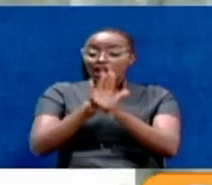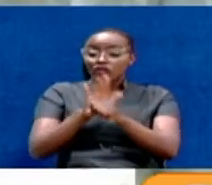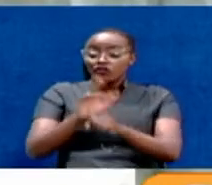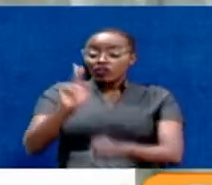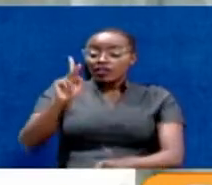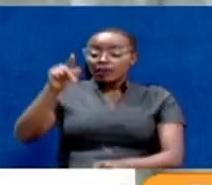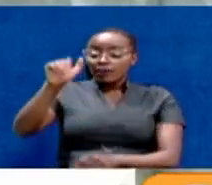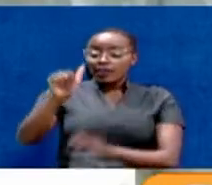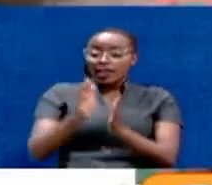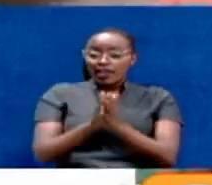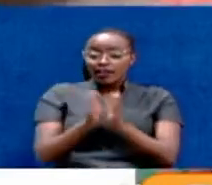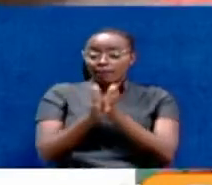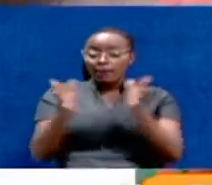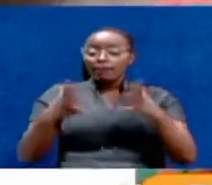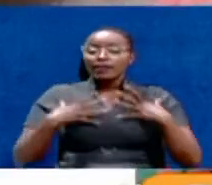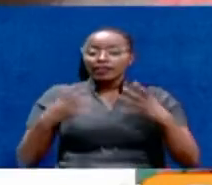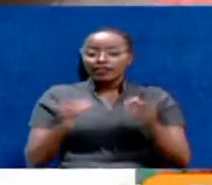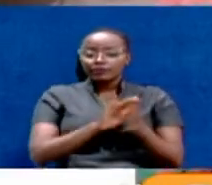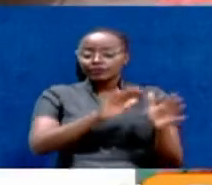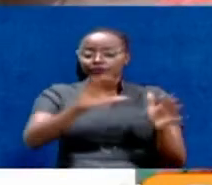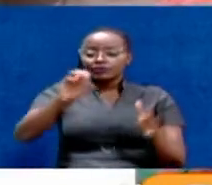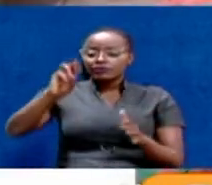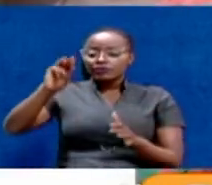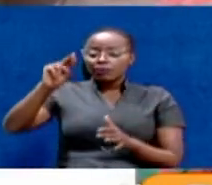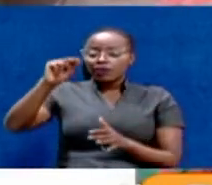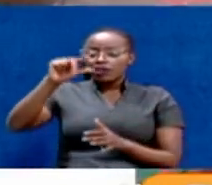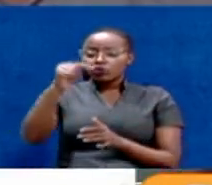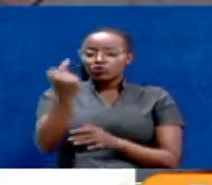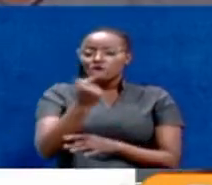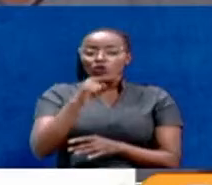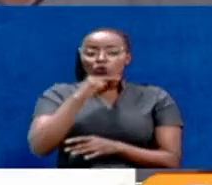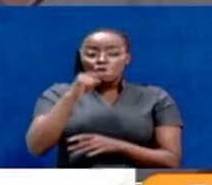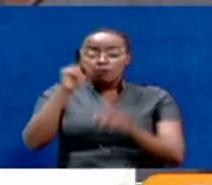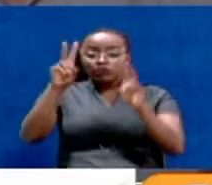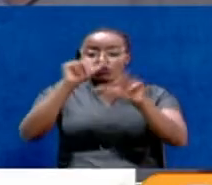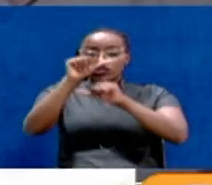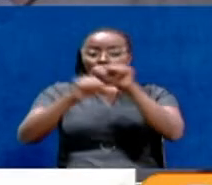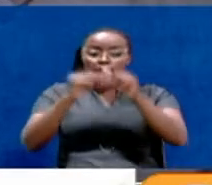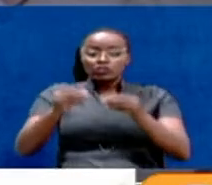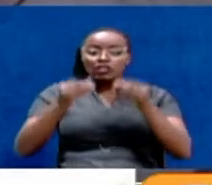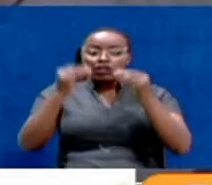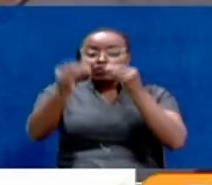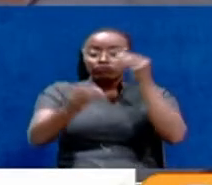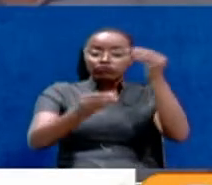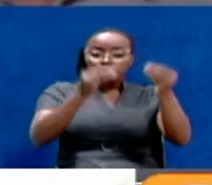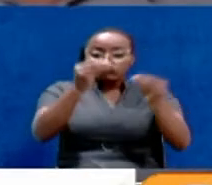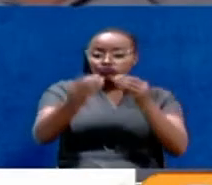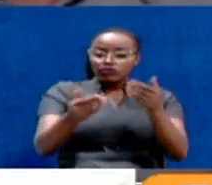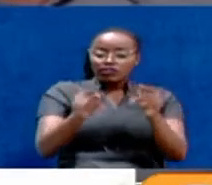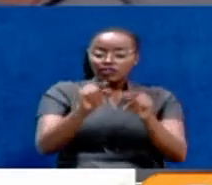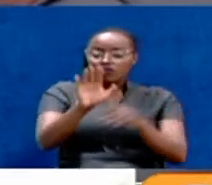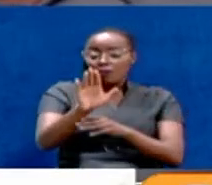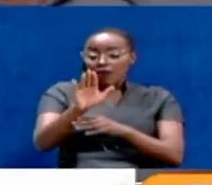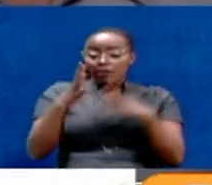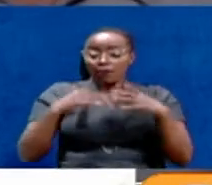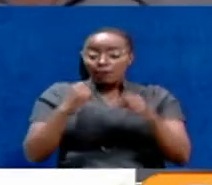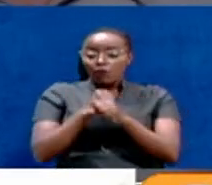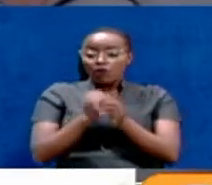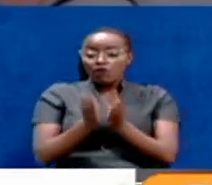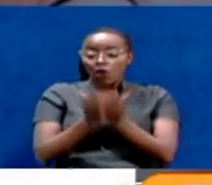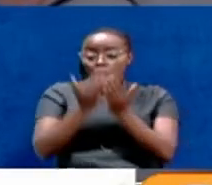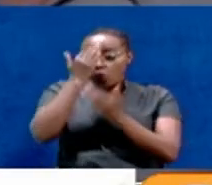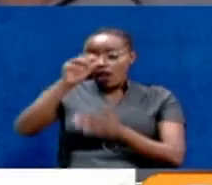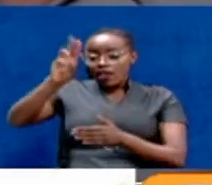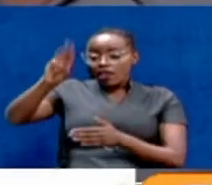and public health. All right. Let's bring in Mr. Mingo on this also, just to comment on the issue of supplies to the seafarers themselves, because Reverend